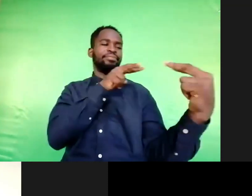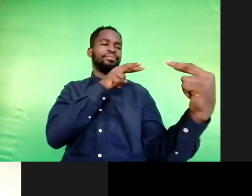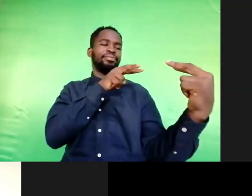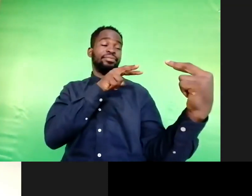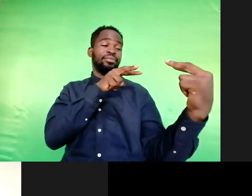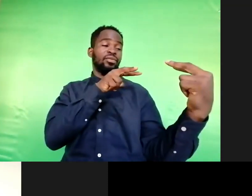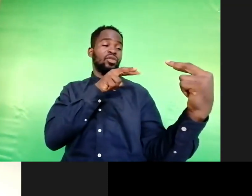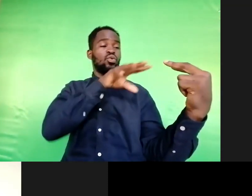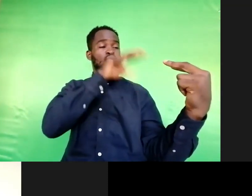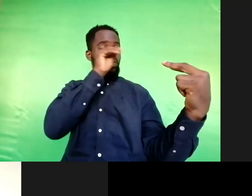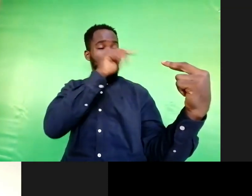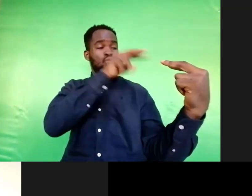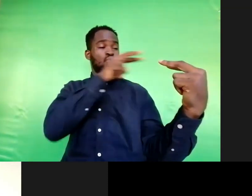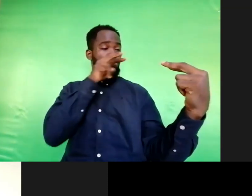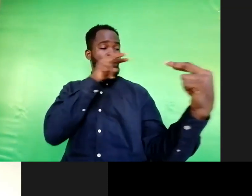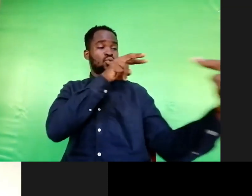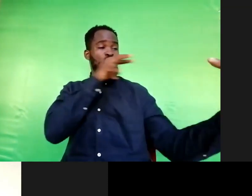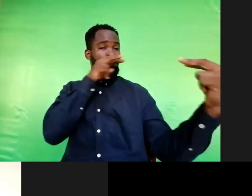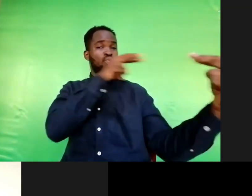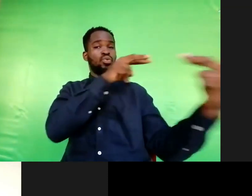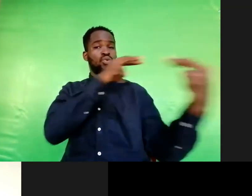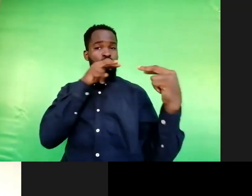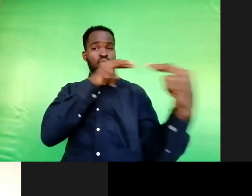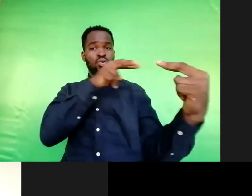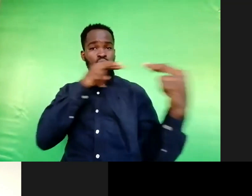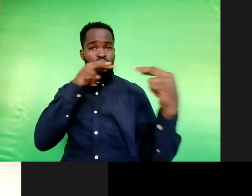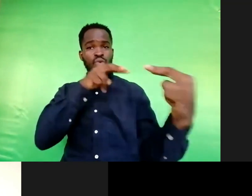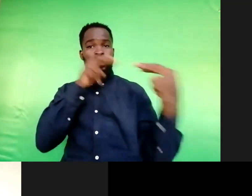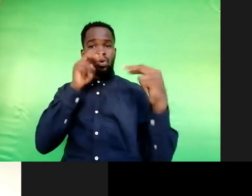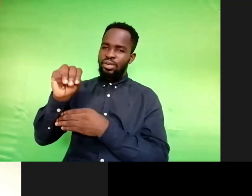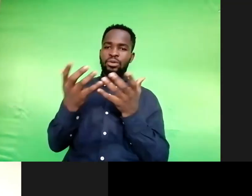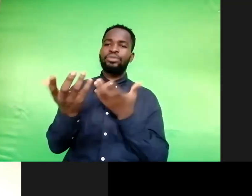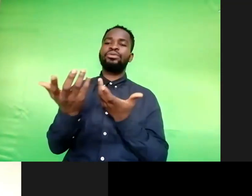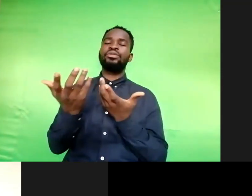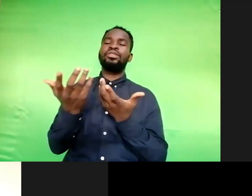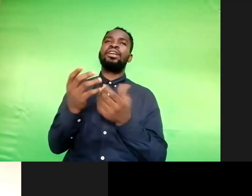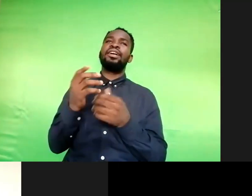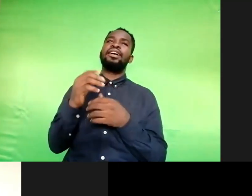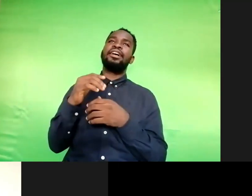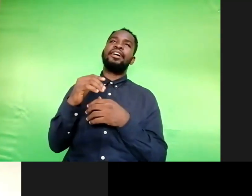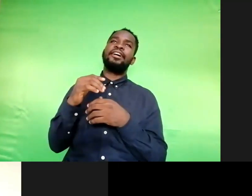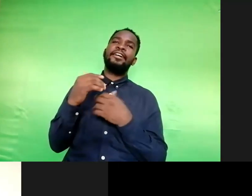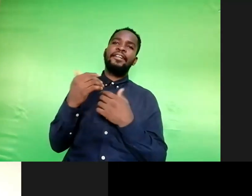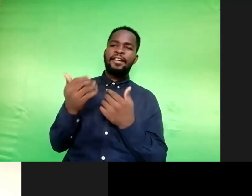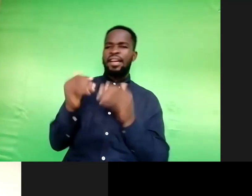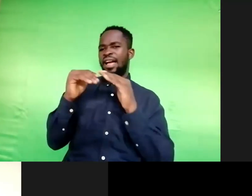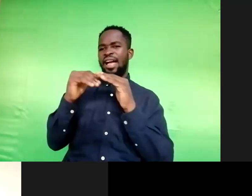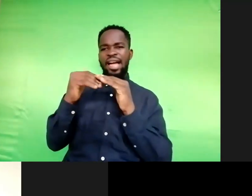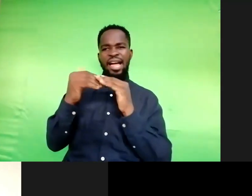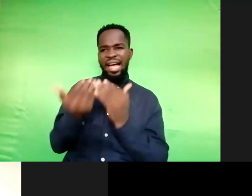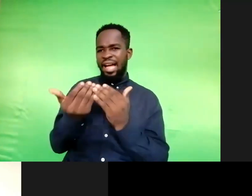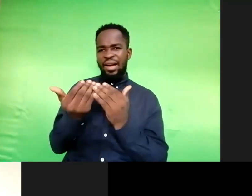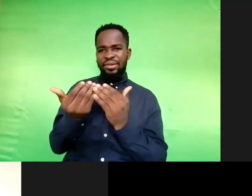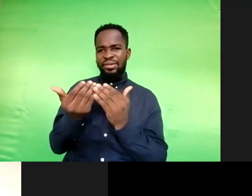me, I have to look at them, and that will be a very big improvement. How do we dispel the common